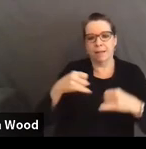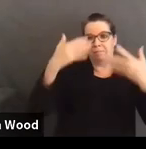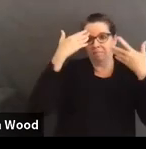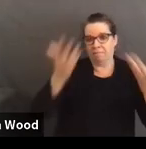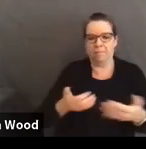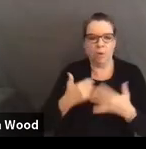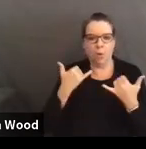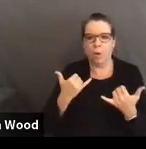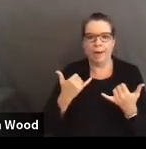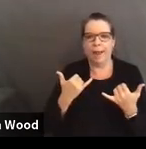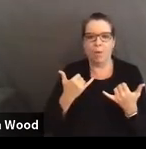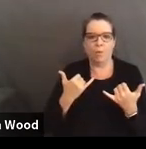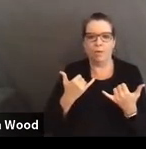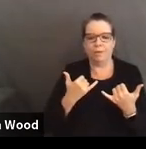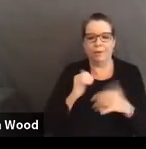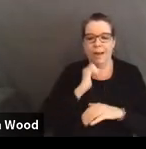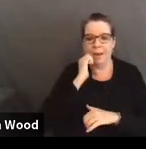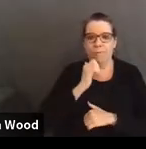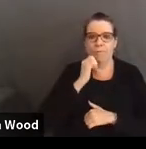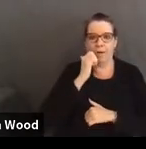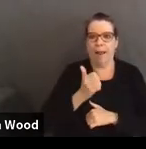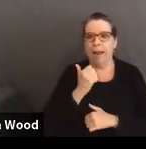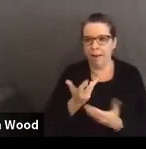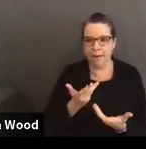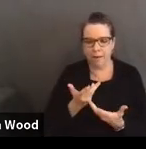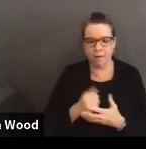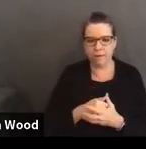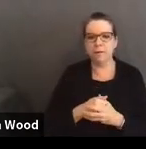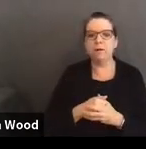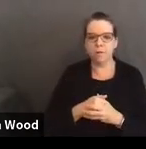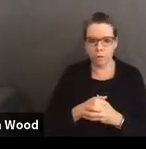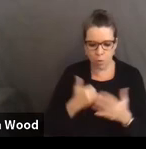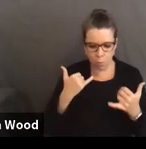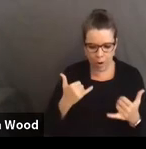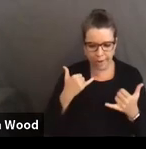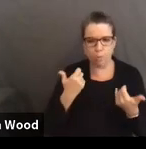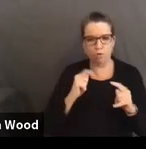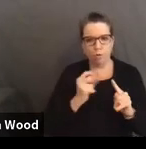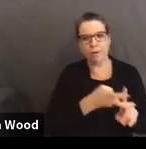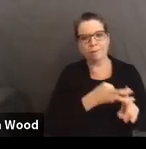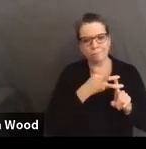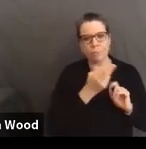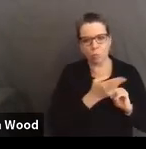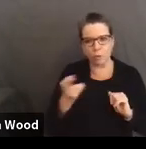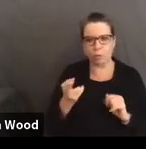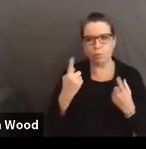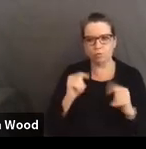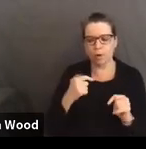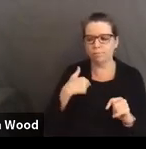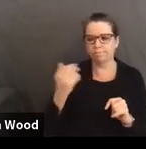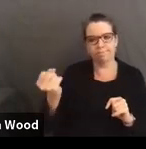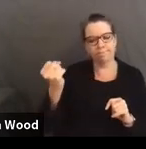unprecedented response. We're currently in an active solicitation to procure these resources, and we understand